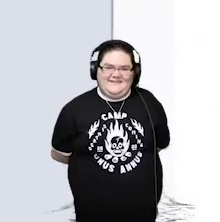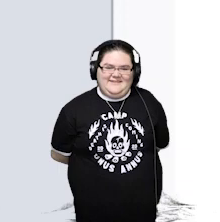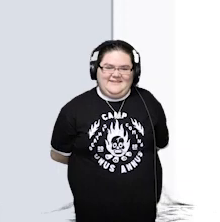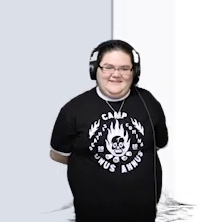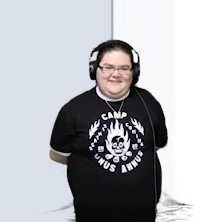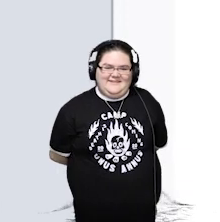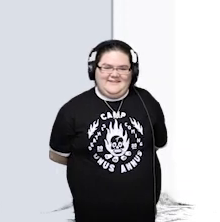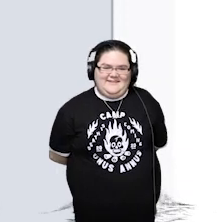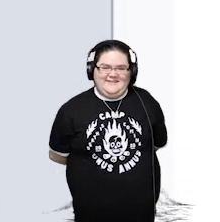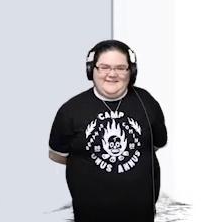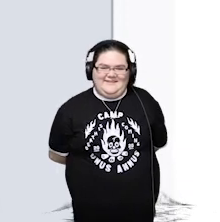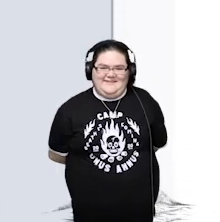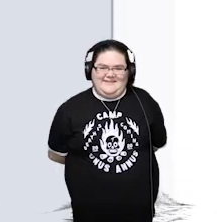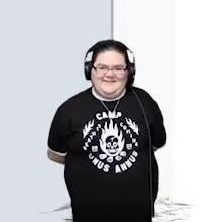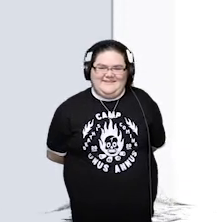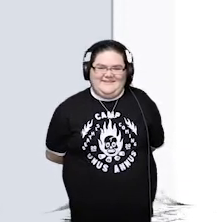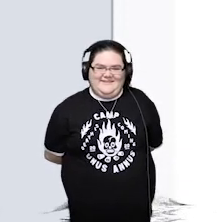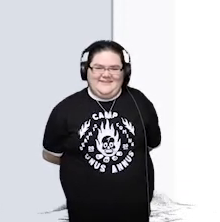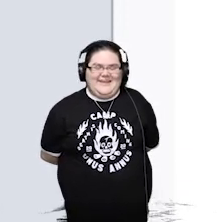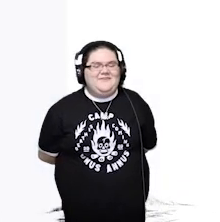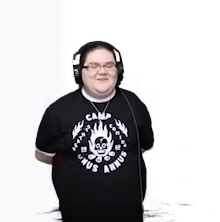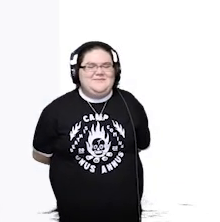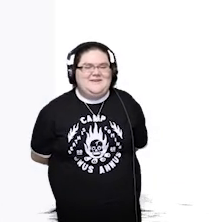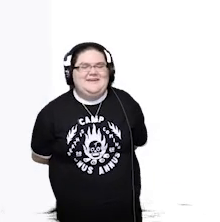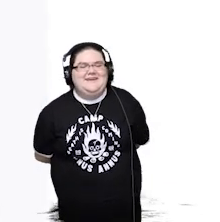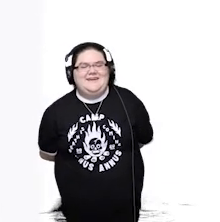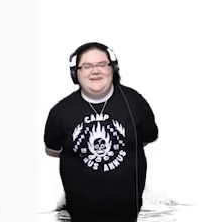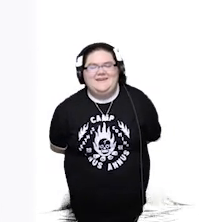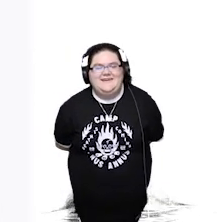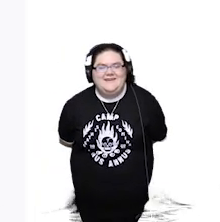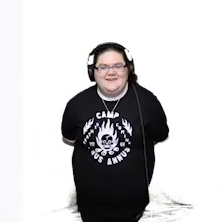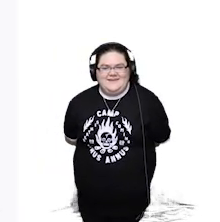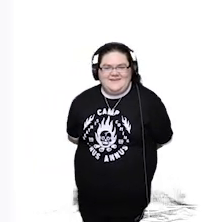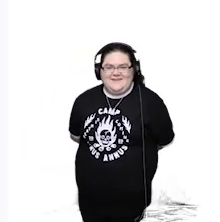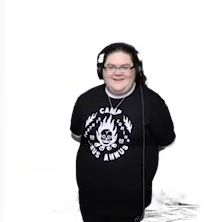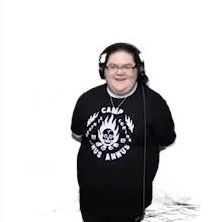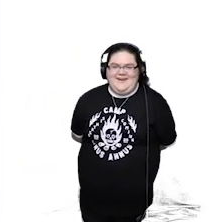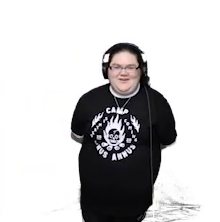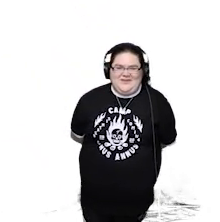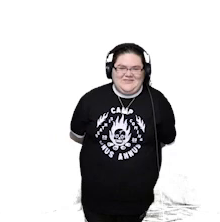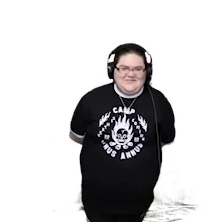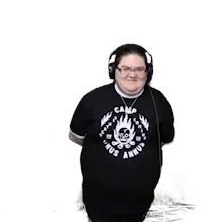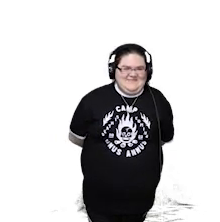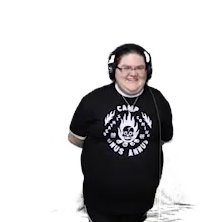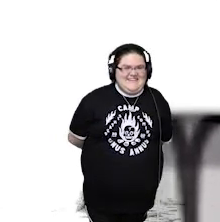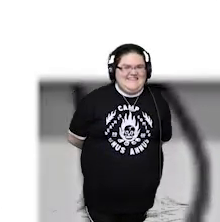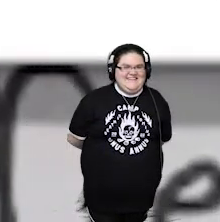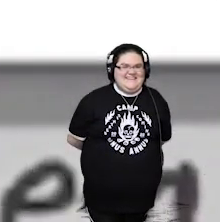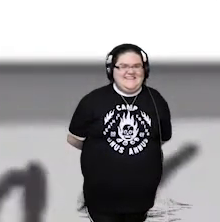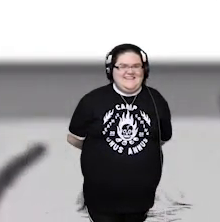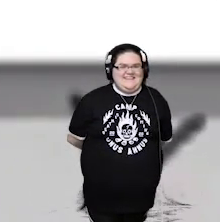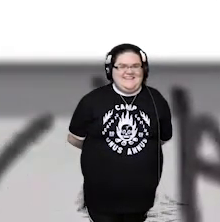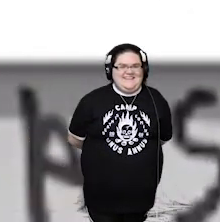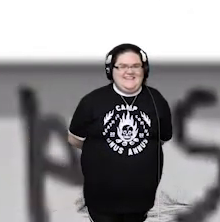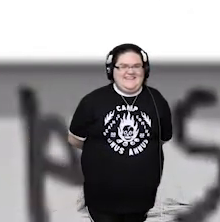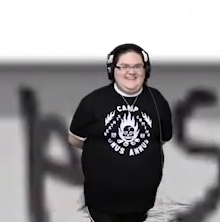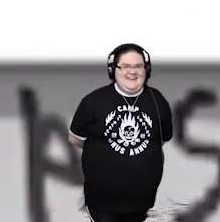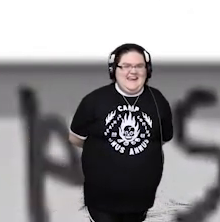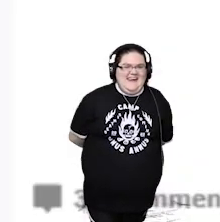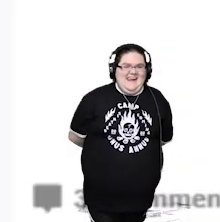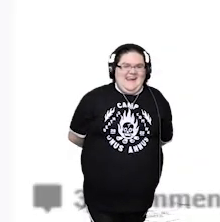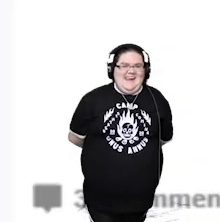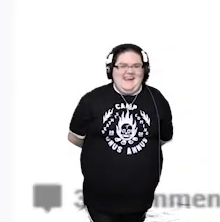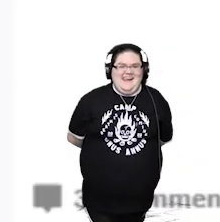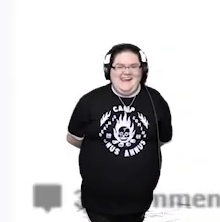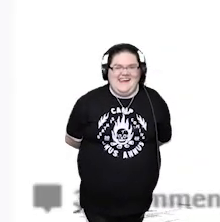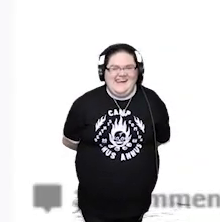million subscriber plaques. That would be mental. Our expectations for JJ were low, but not this low. Oh, no. No one. JJ spells Vic's channel name wrong.